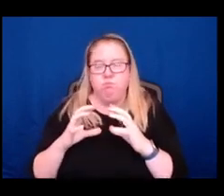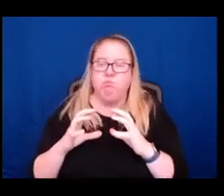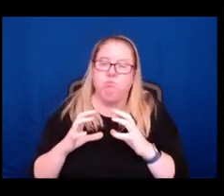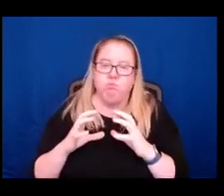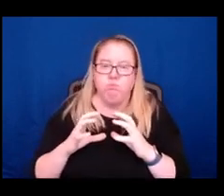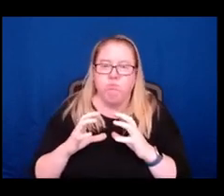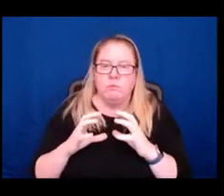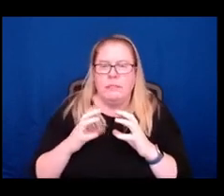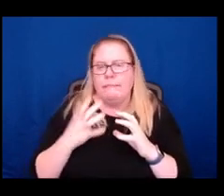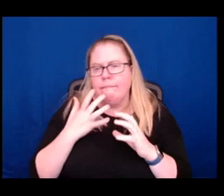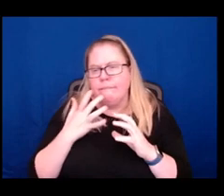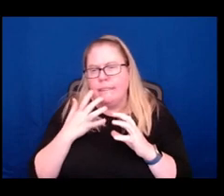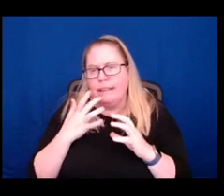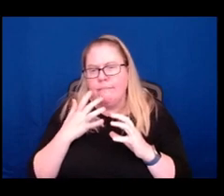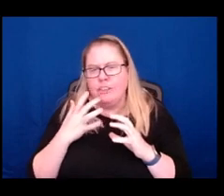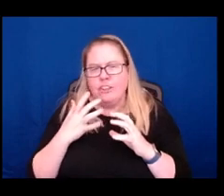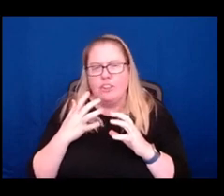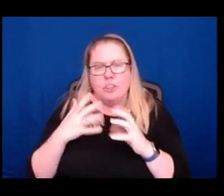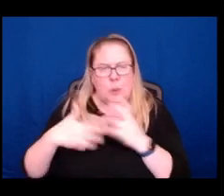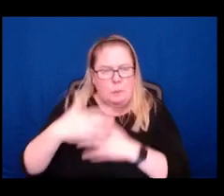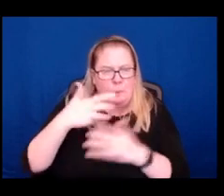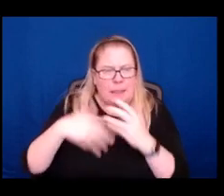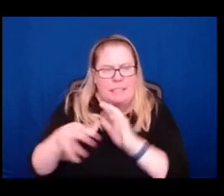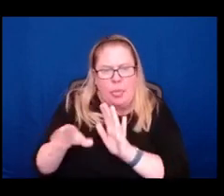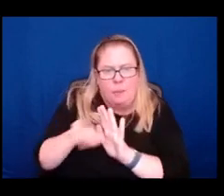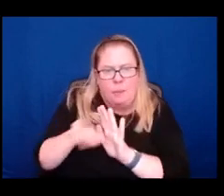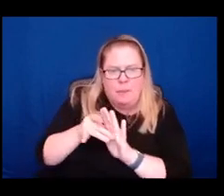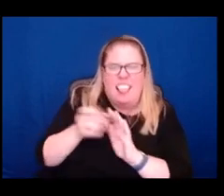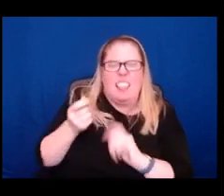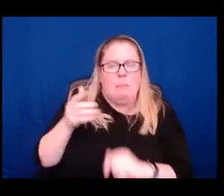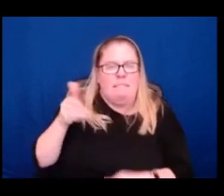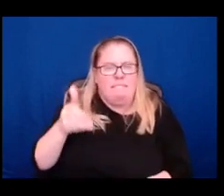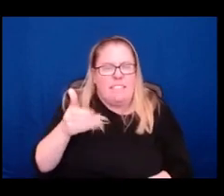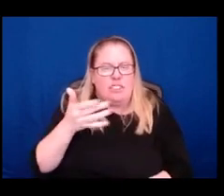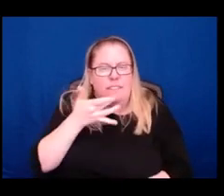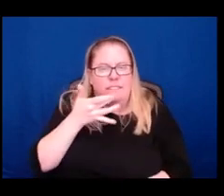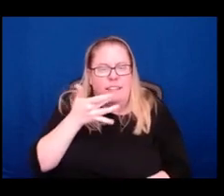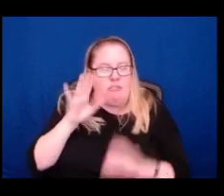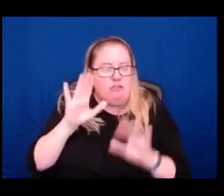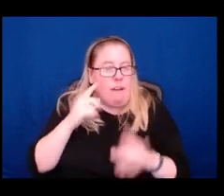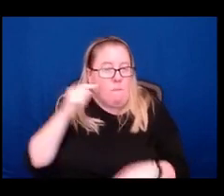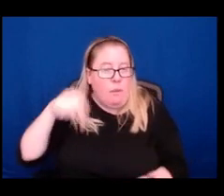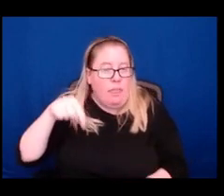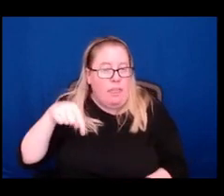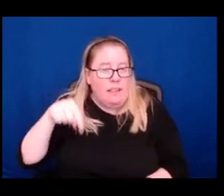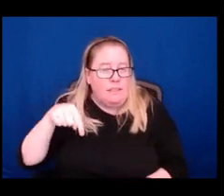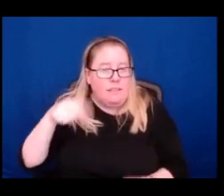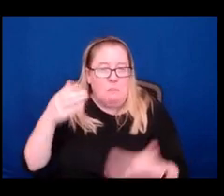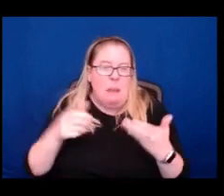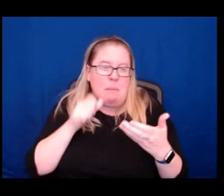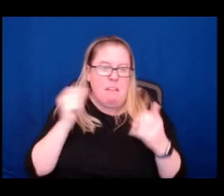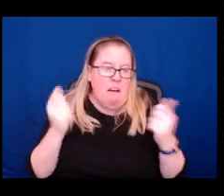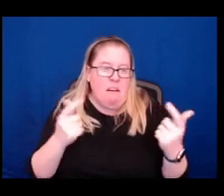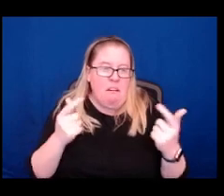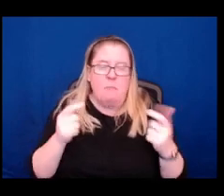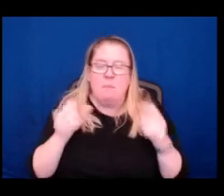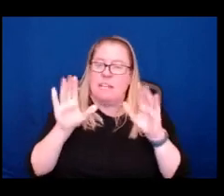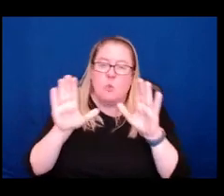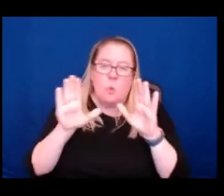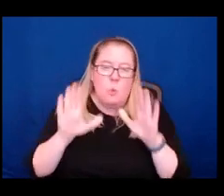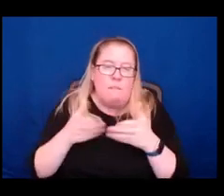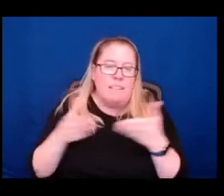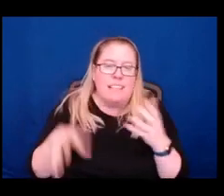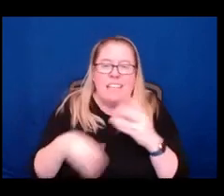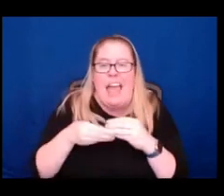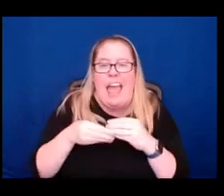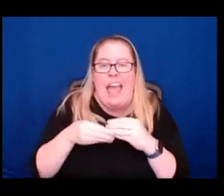you put it with. It does have a slight fishiness, which is great for this dish, but maybe not for everything. But it's a wonderful thing just to add to your diet to just